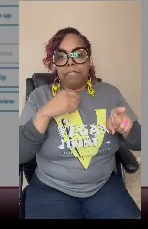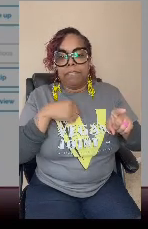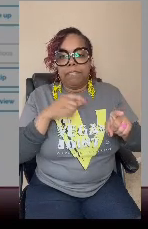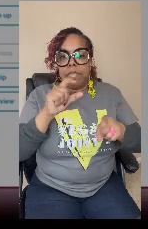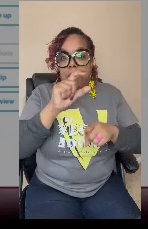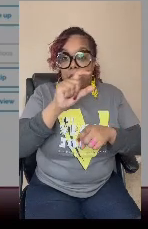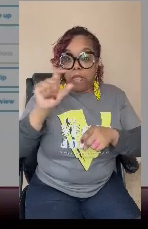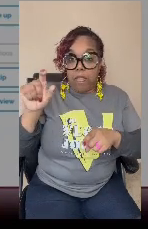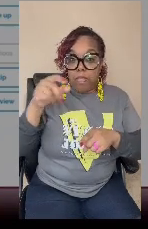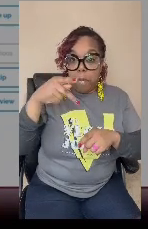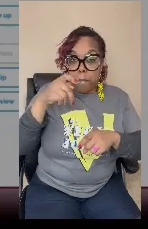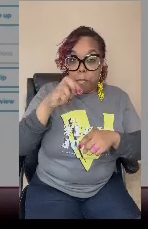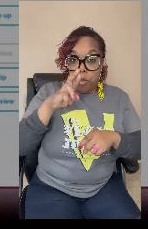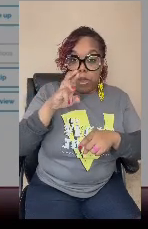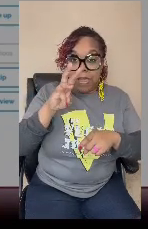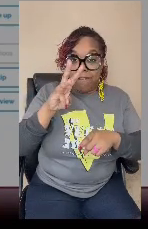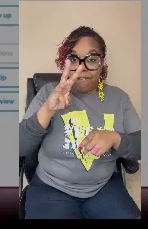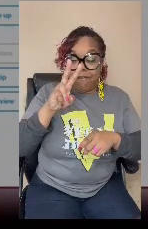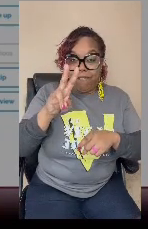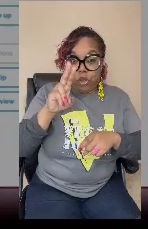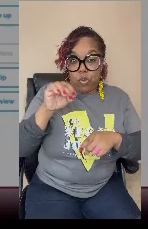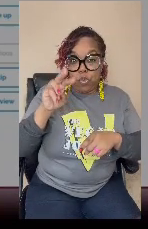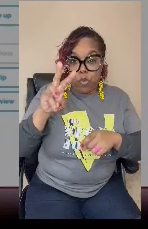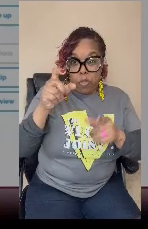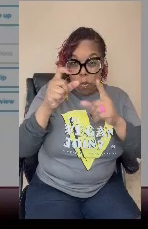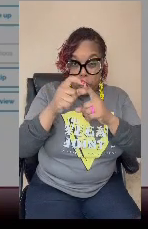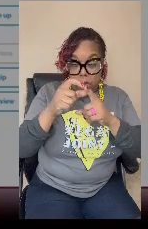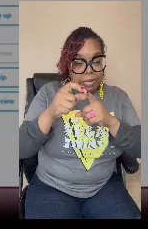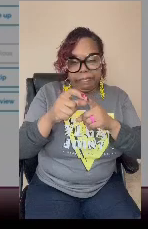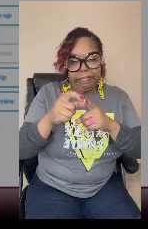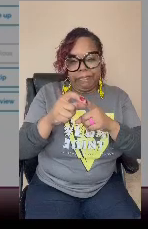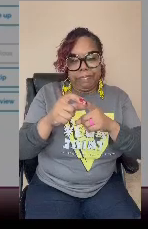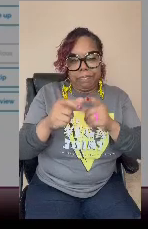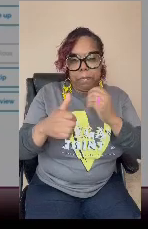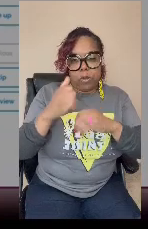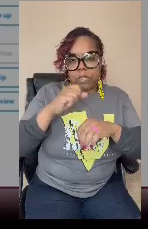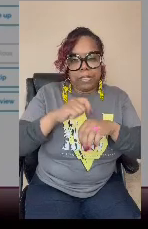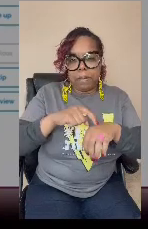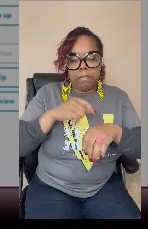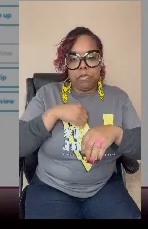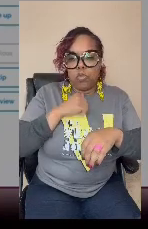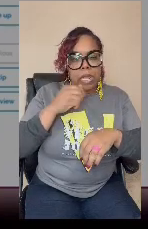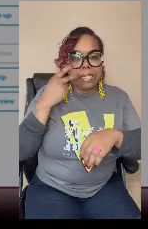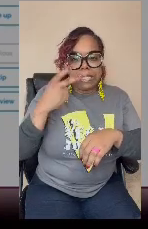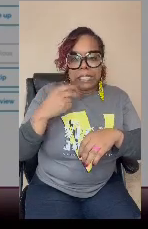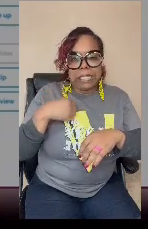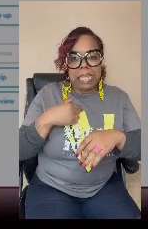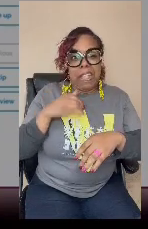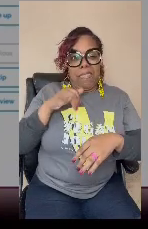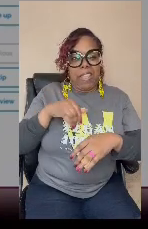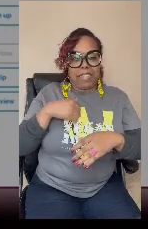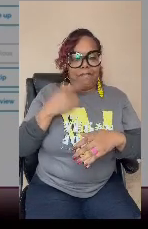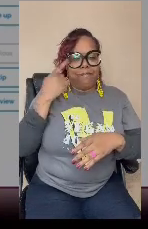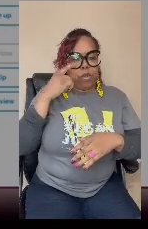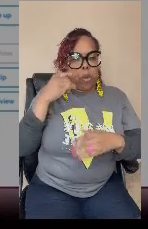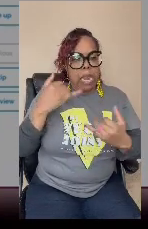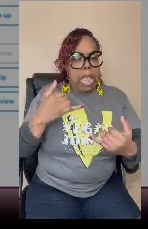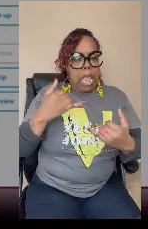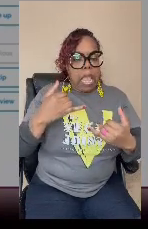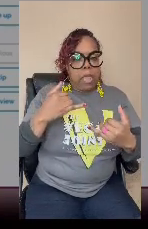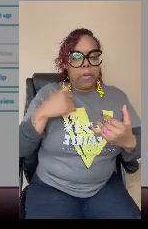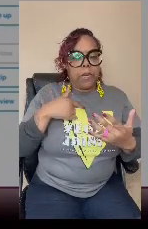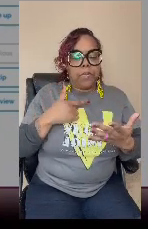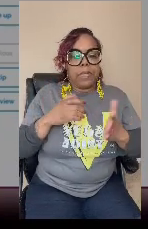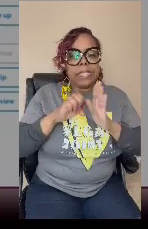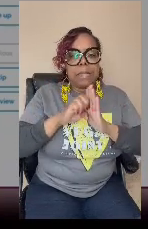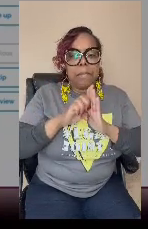that's why that's showing. And then you'll see whatever instructions that I may have included